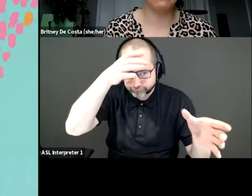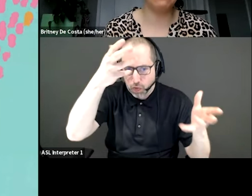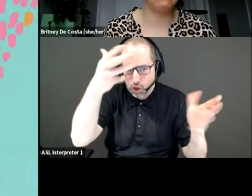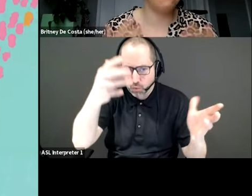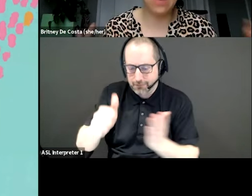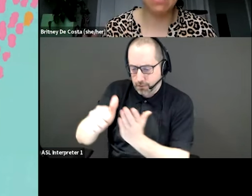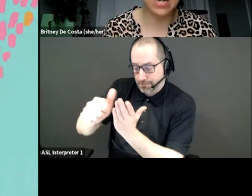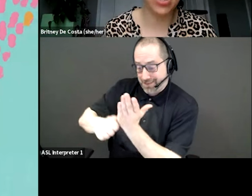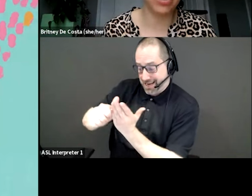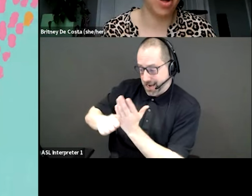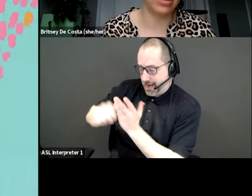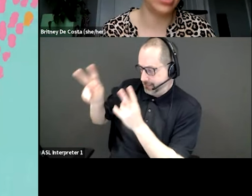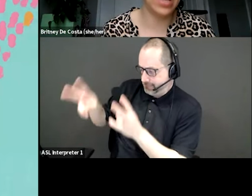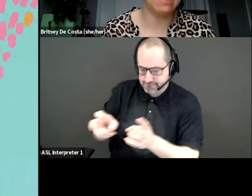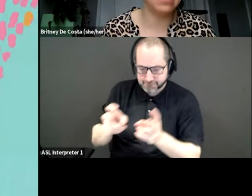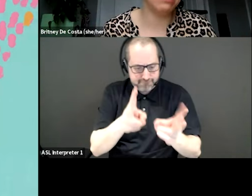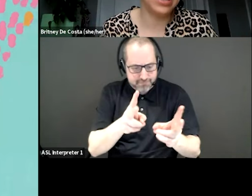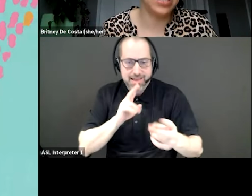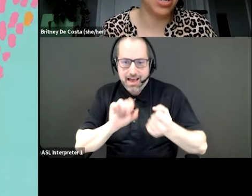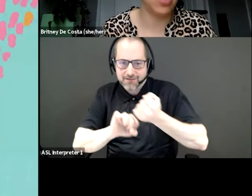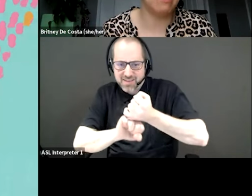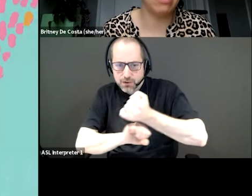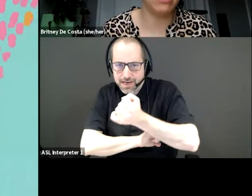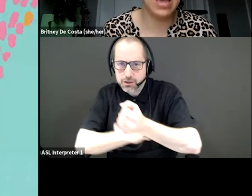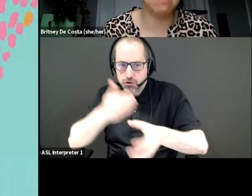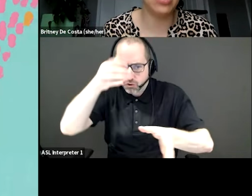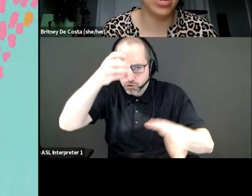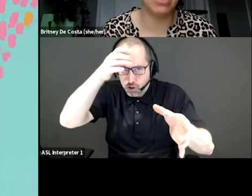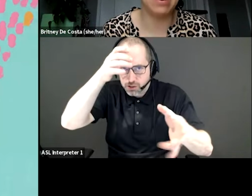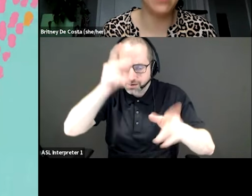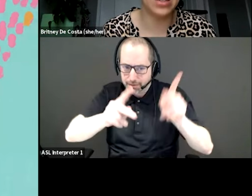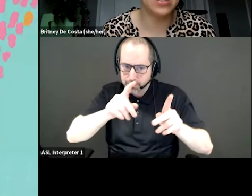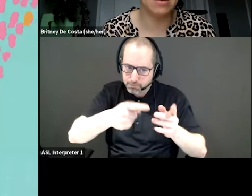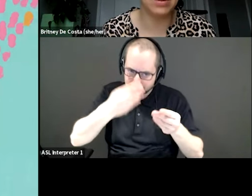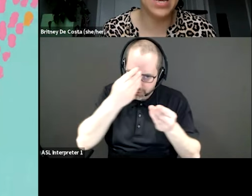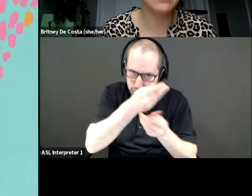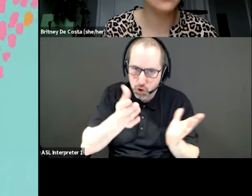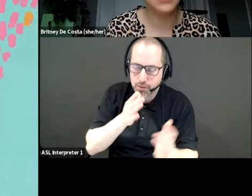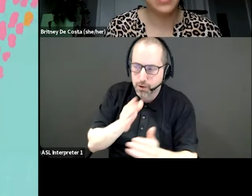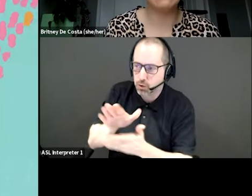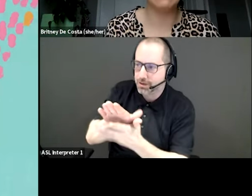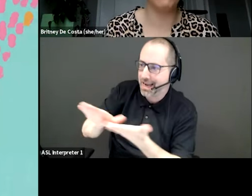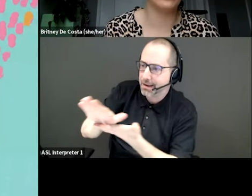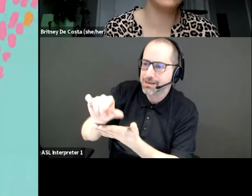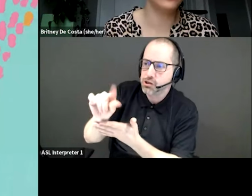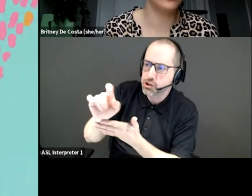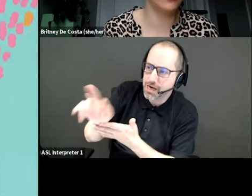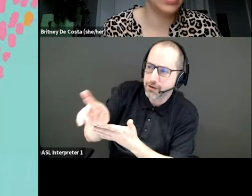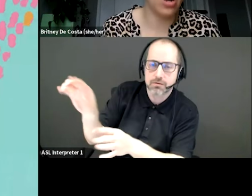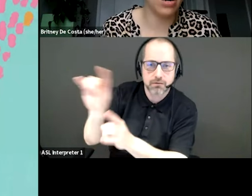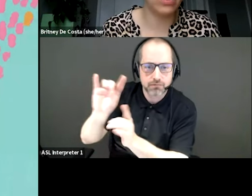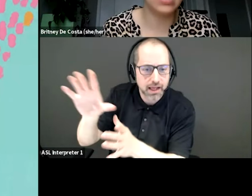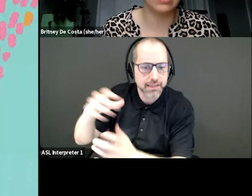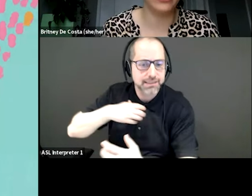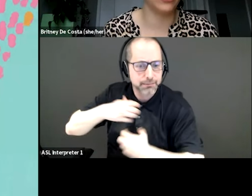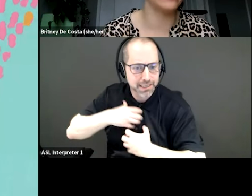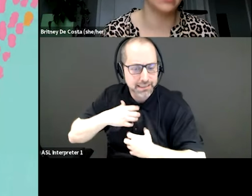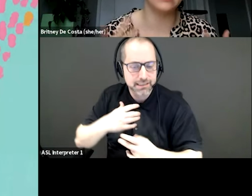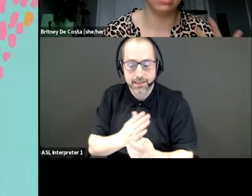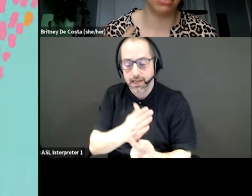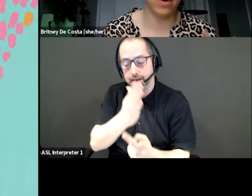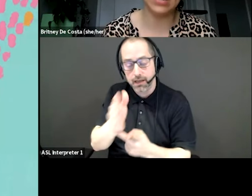that foundational knowledge that people need to know about campus gender-based violence complaints, and then what do we not know still?